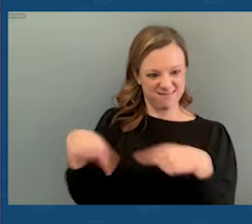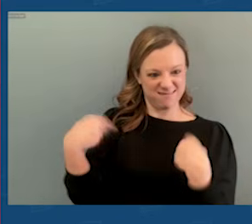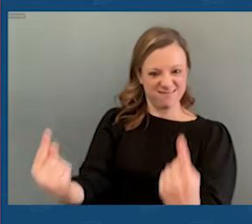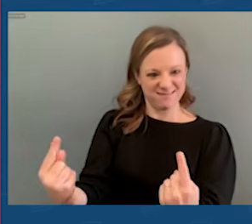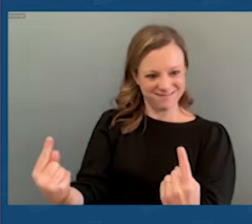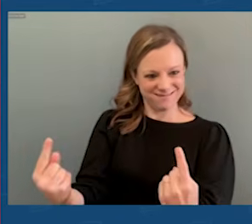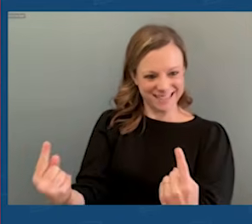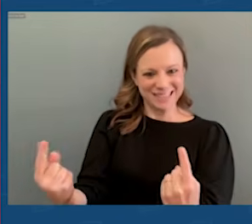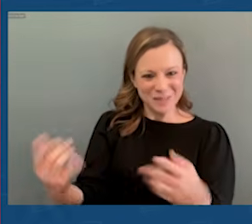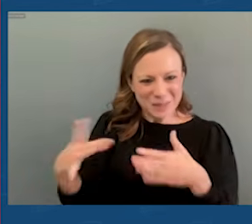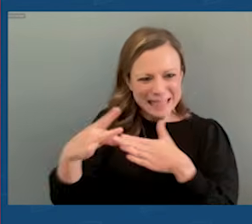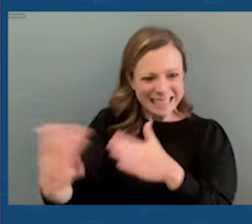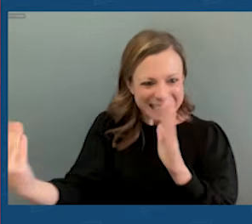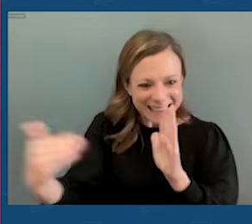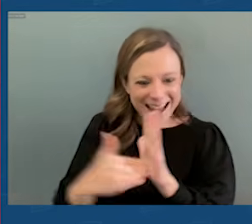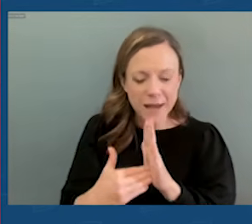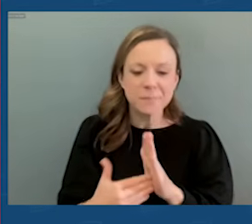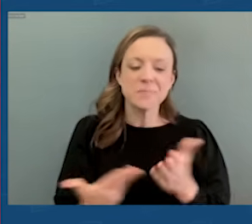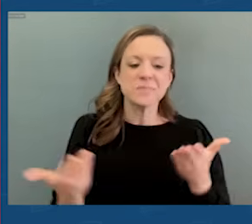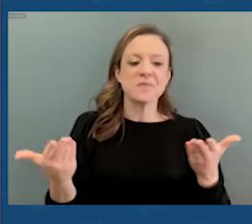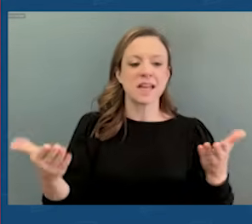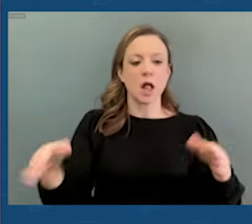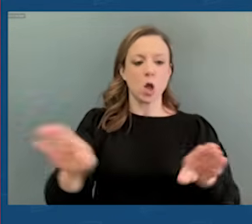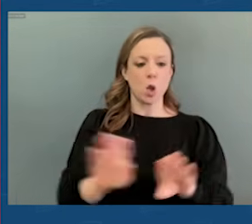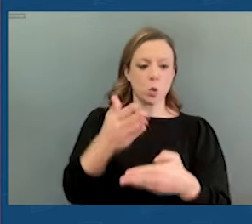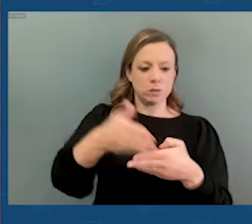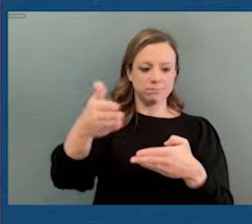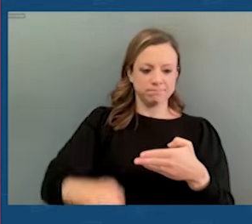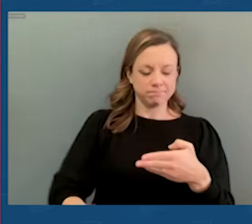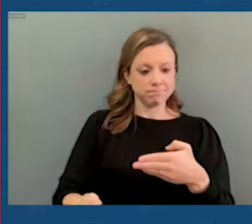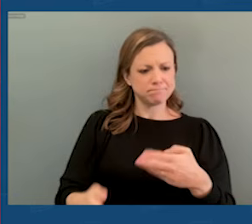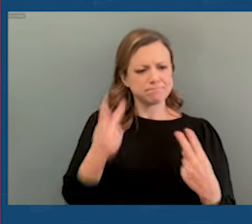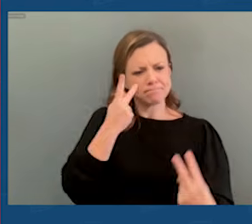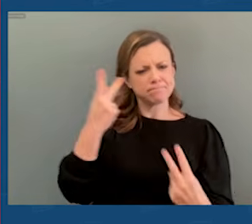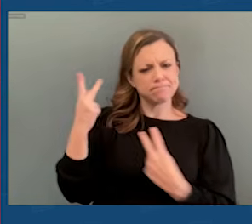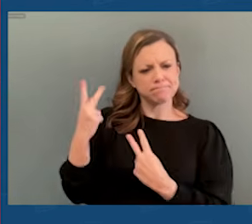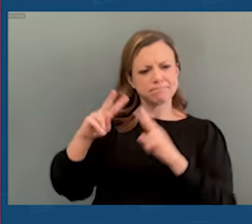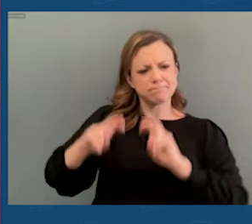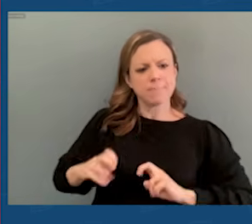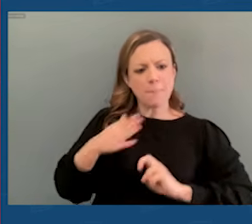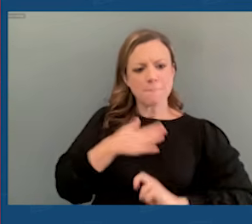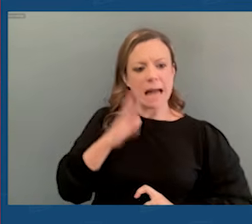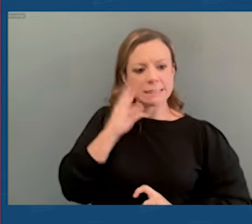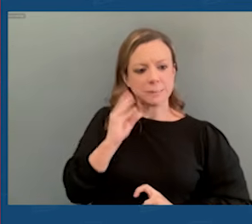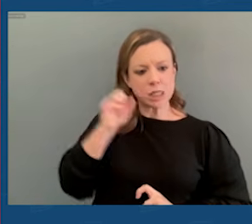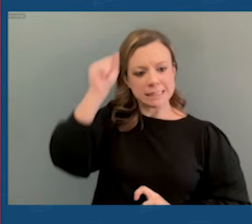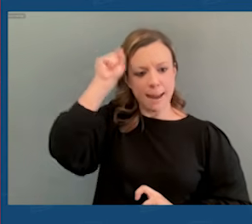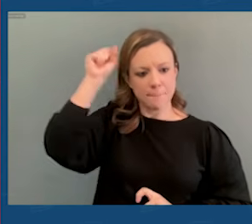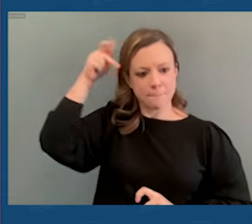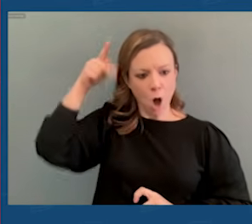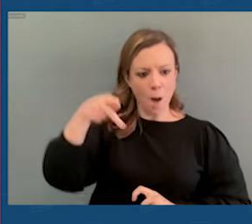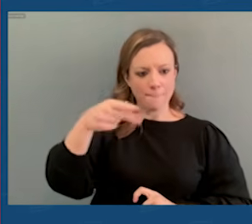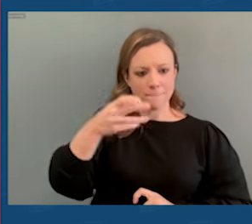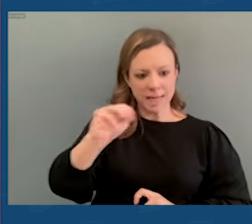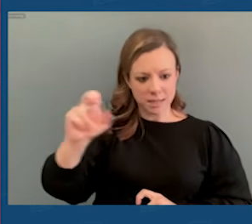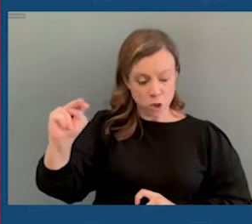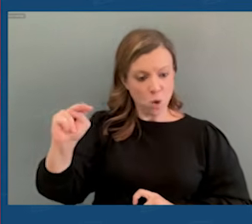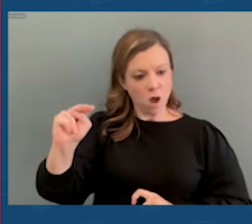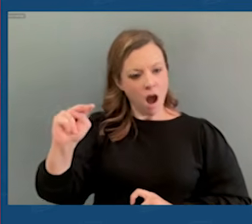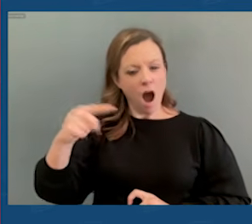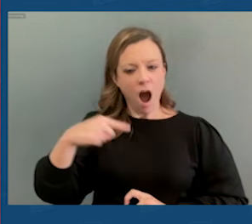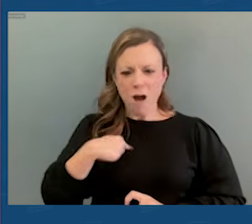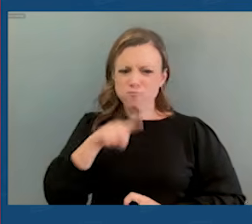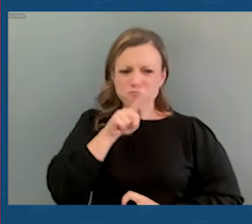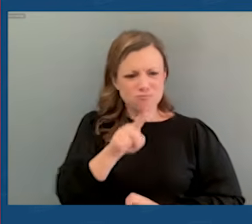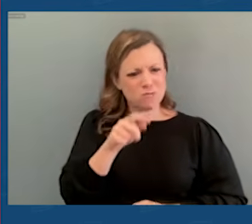conclude. Reflecting on my experiences in St. Paul, I'm reminded of the challenges inherent in such an undertaking. The road to